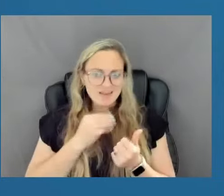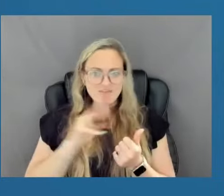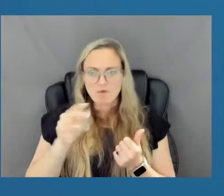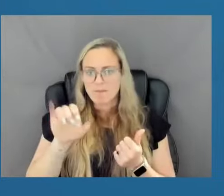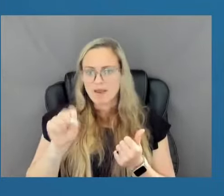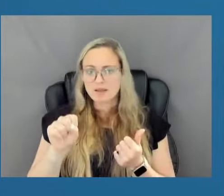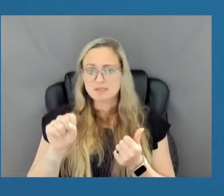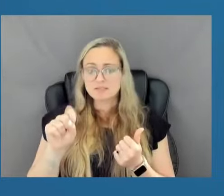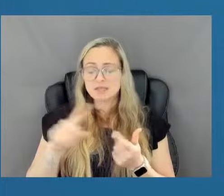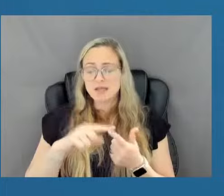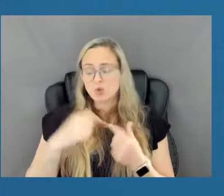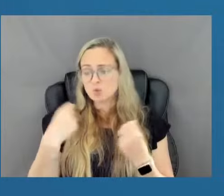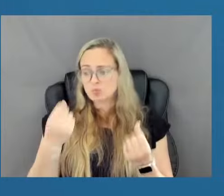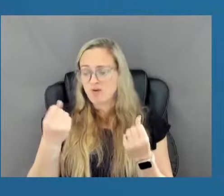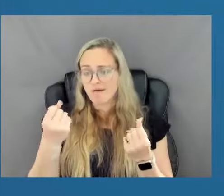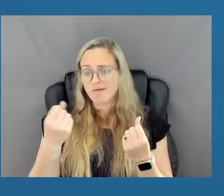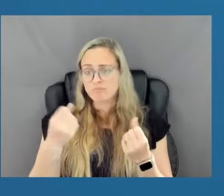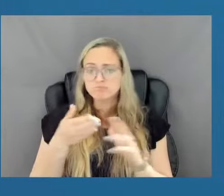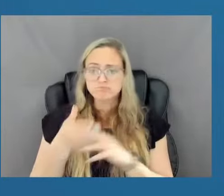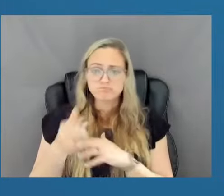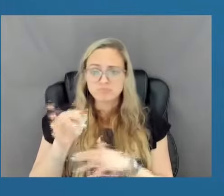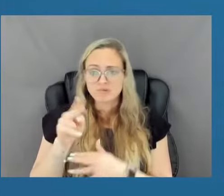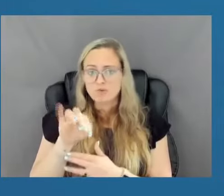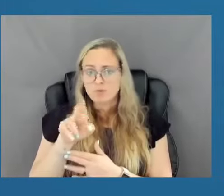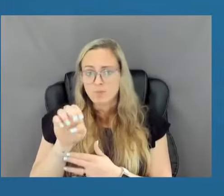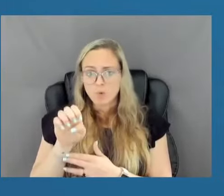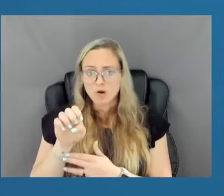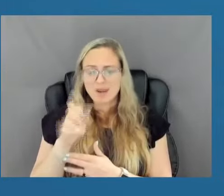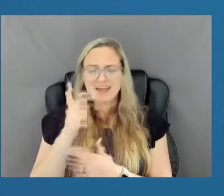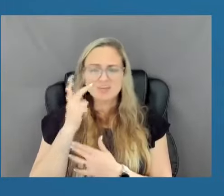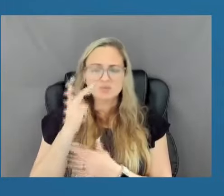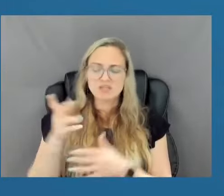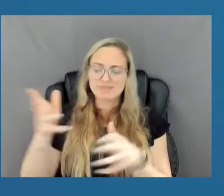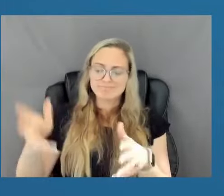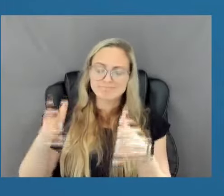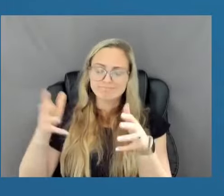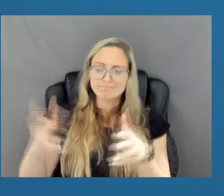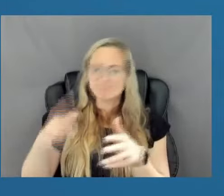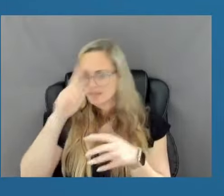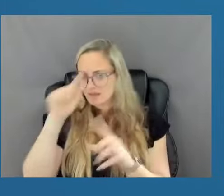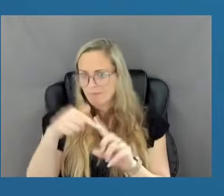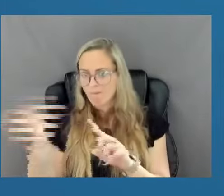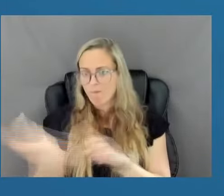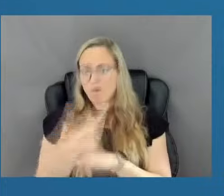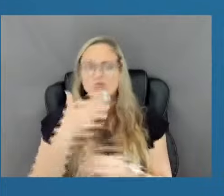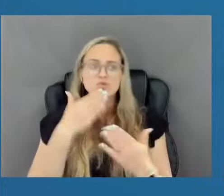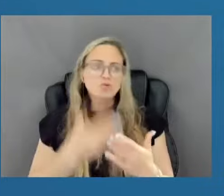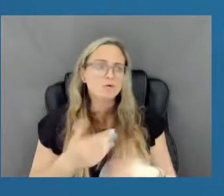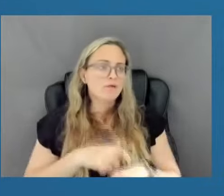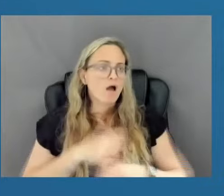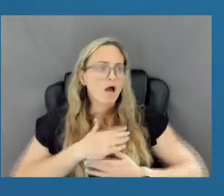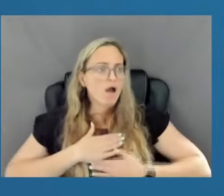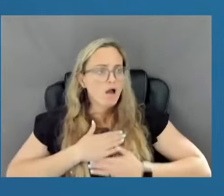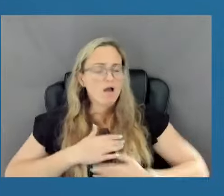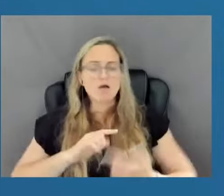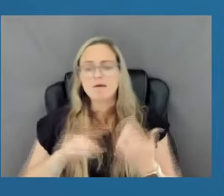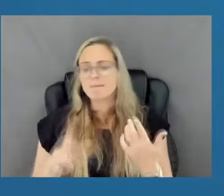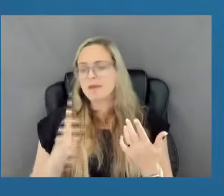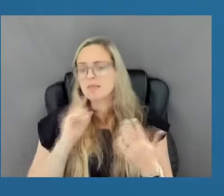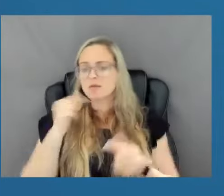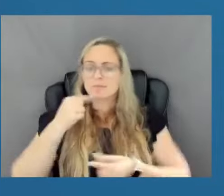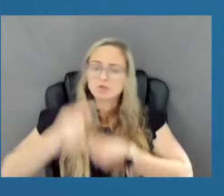drive down Fillmore every once in a while and you just see it sitting there and you think about all the good times and you think about generations